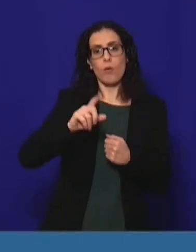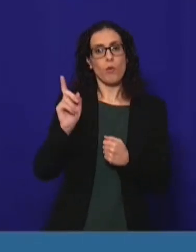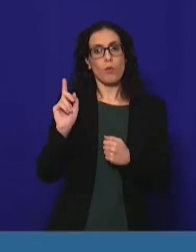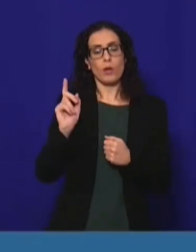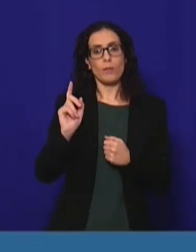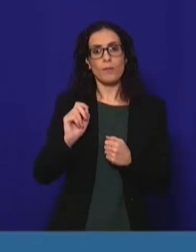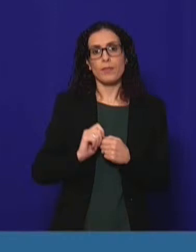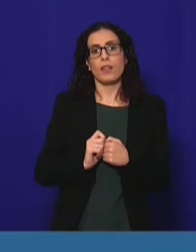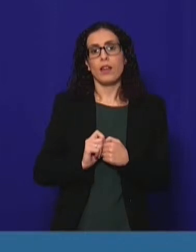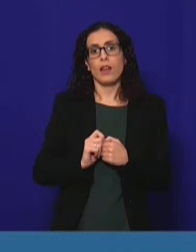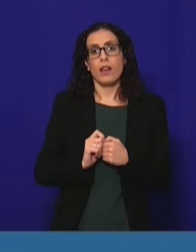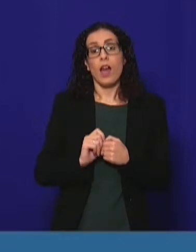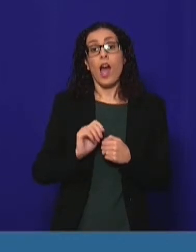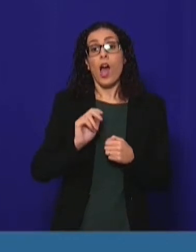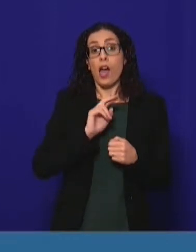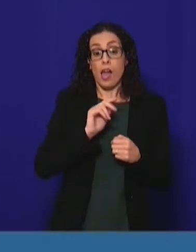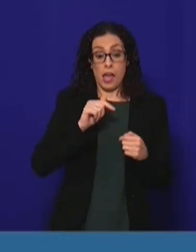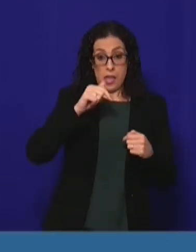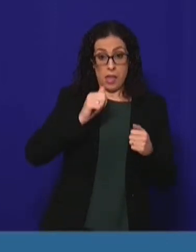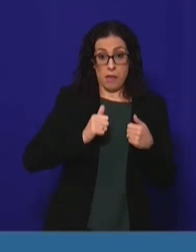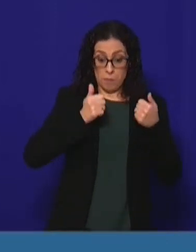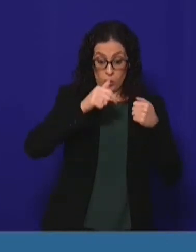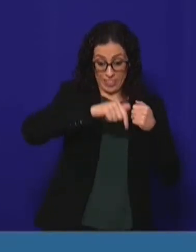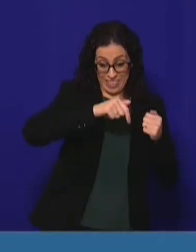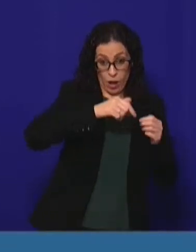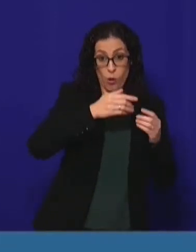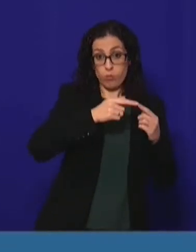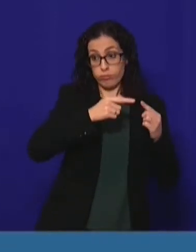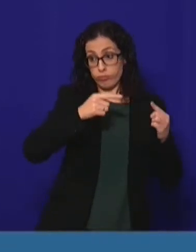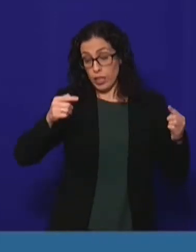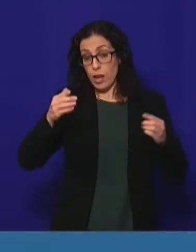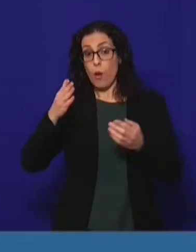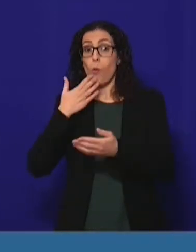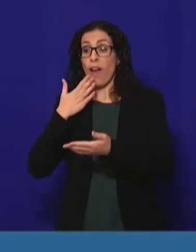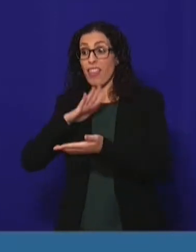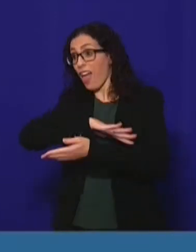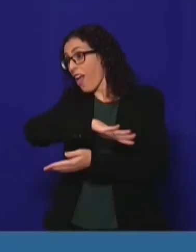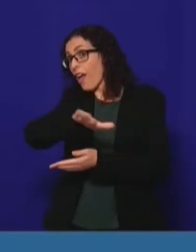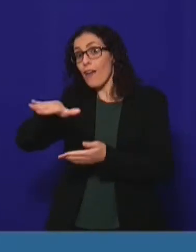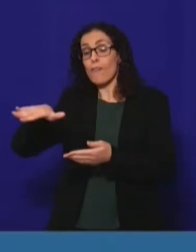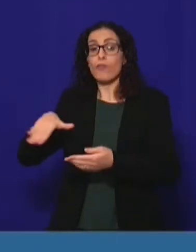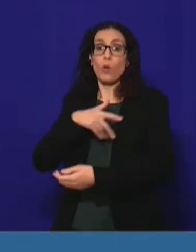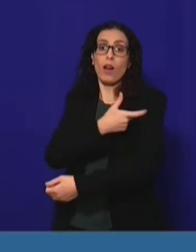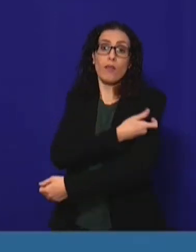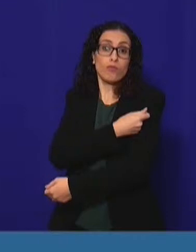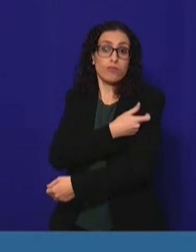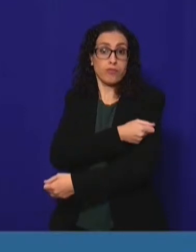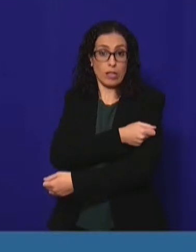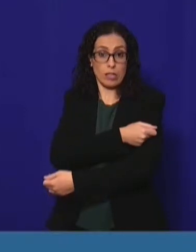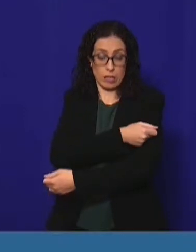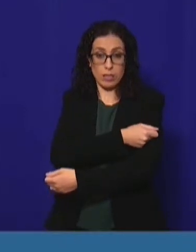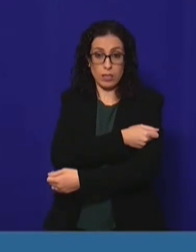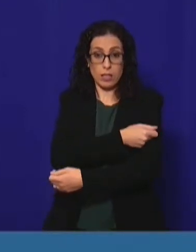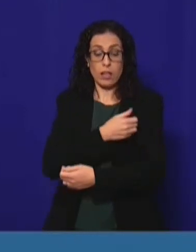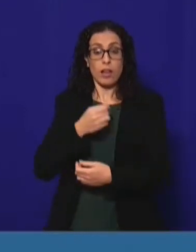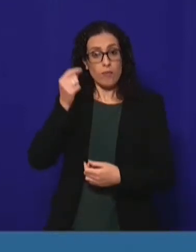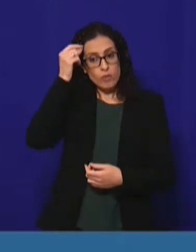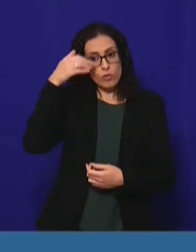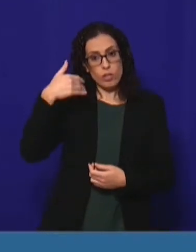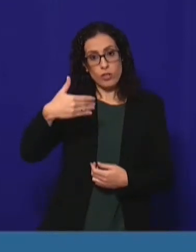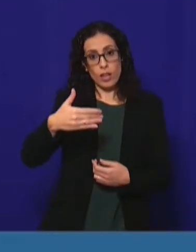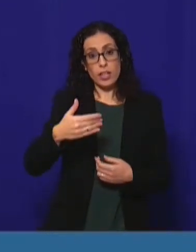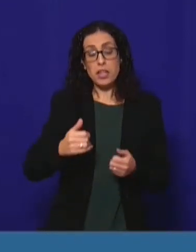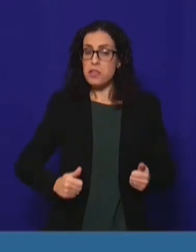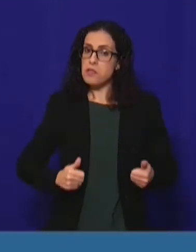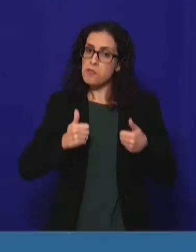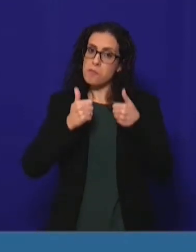even until we roll out the vaccination, whereby we then roll out the vaccination over the coming months, it is important